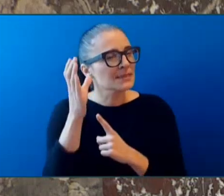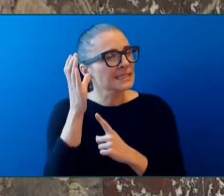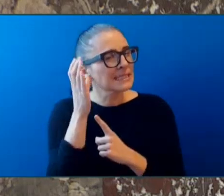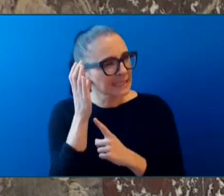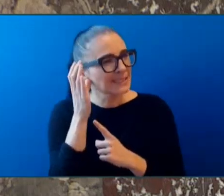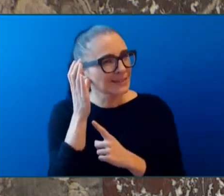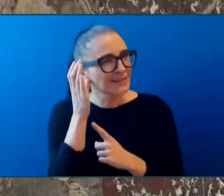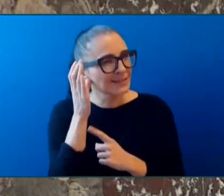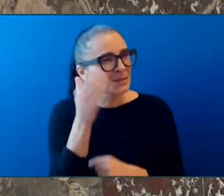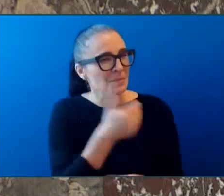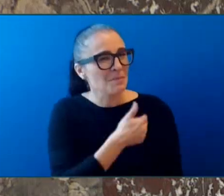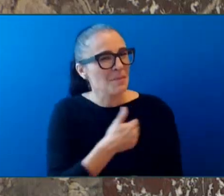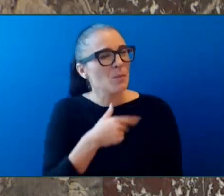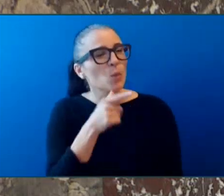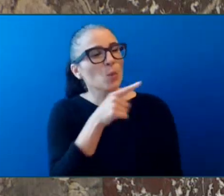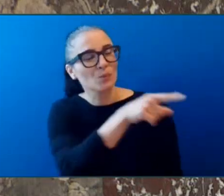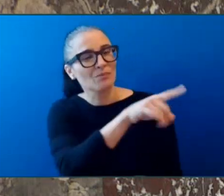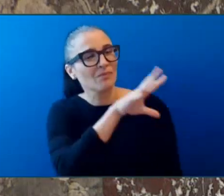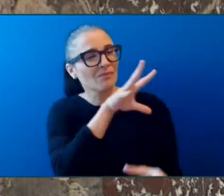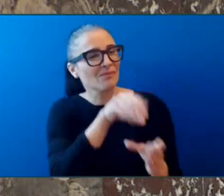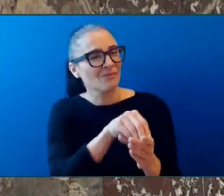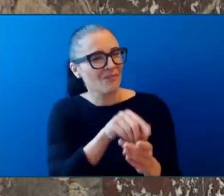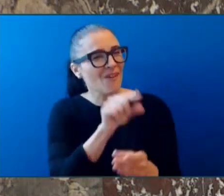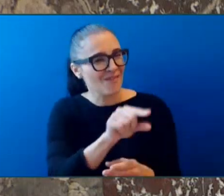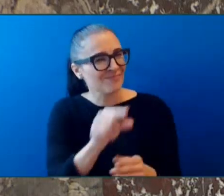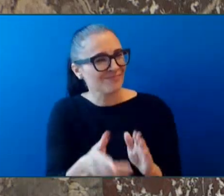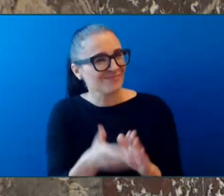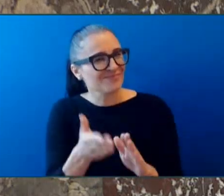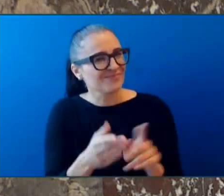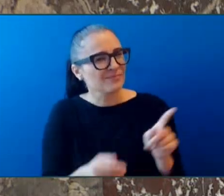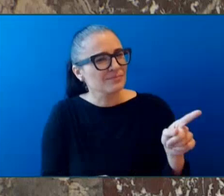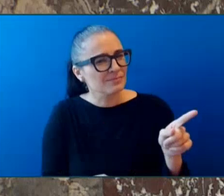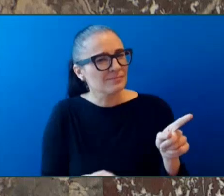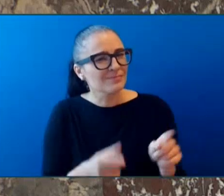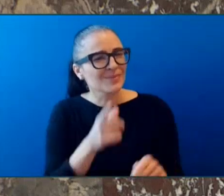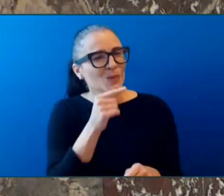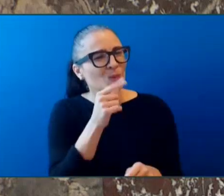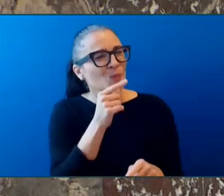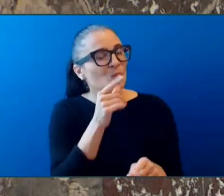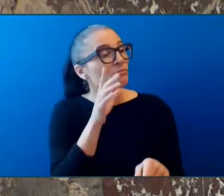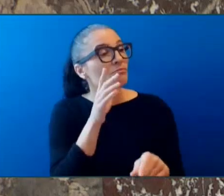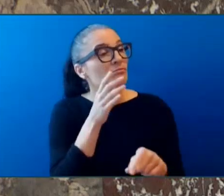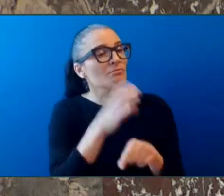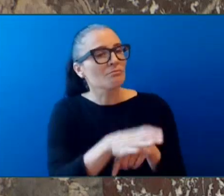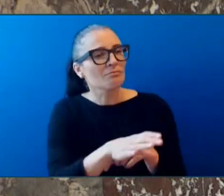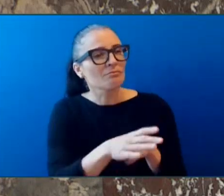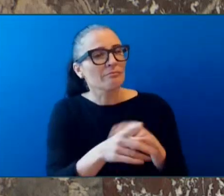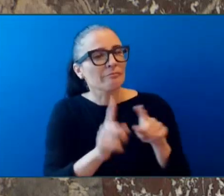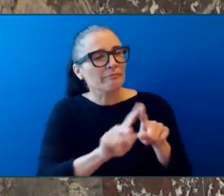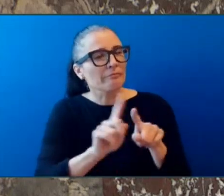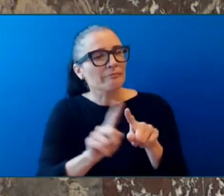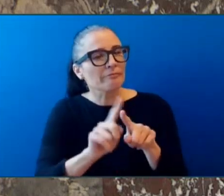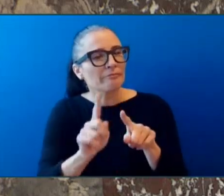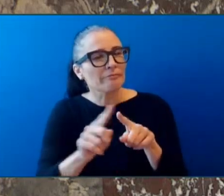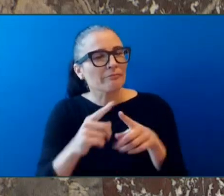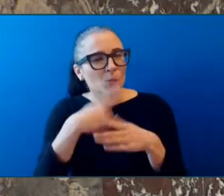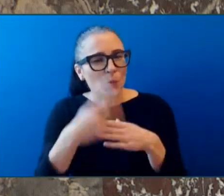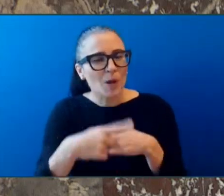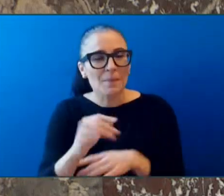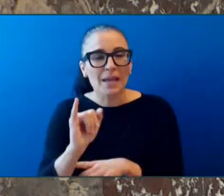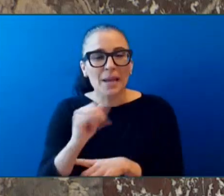that forced through IPP projects, so BC Hydro sold hydro at a loss, which was paid for